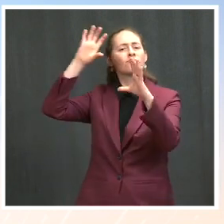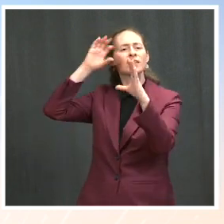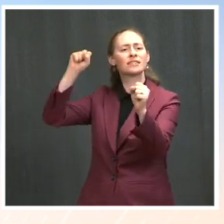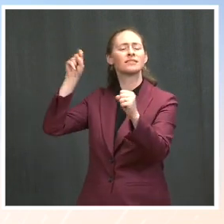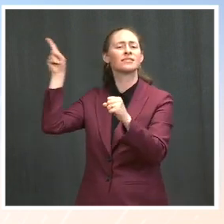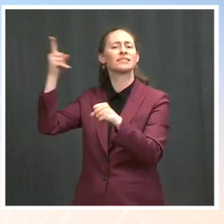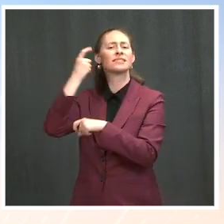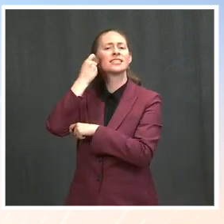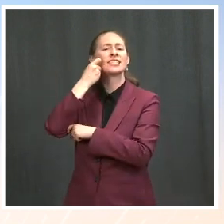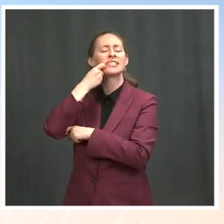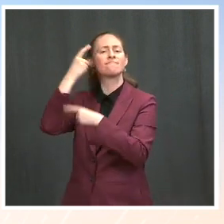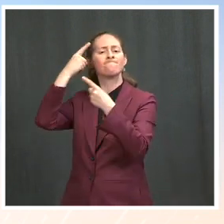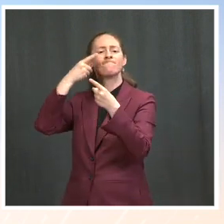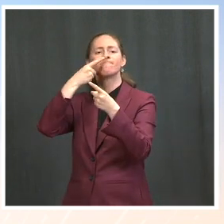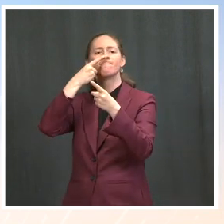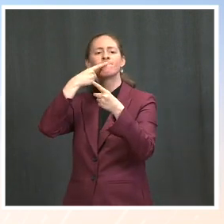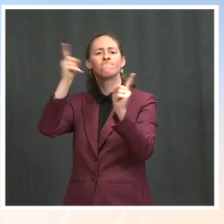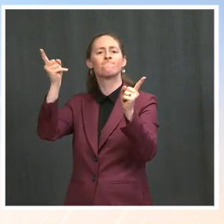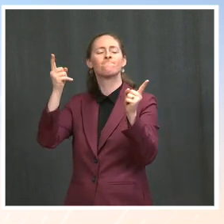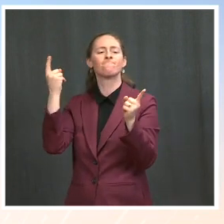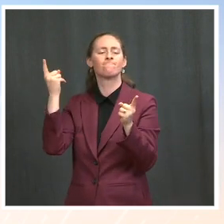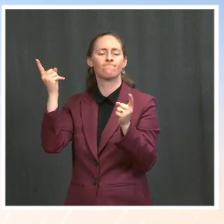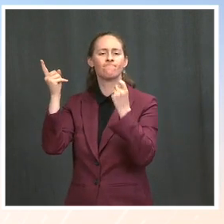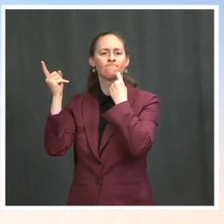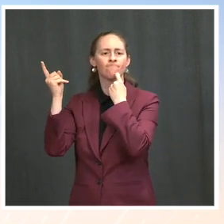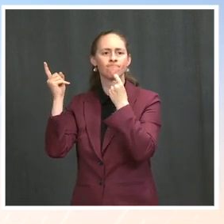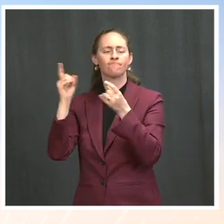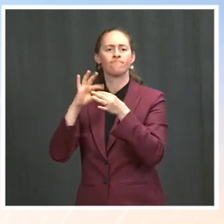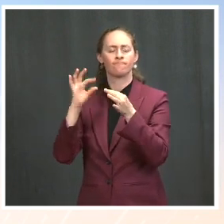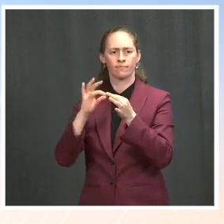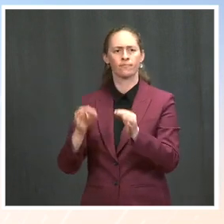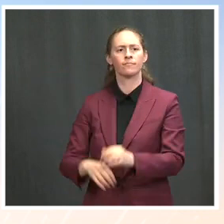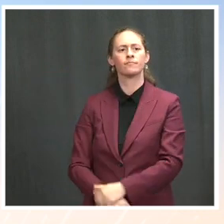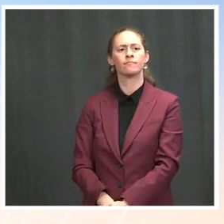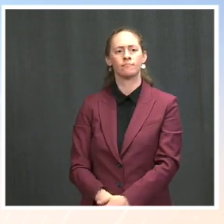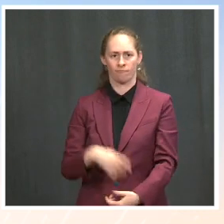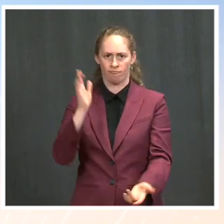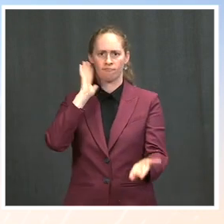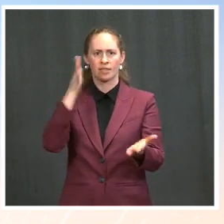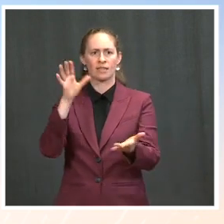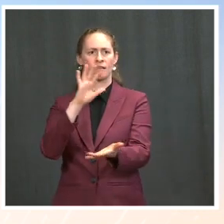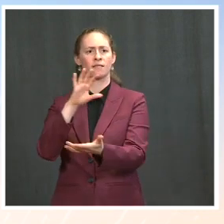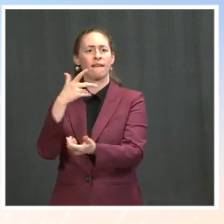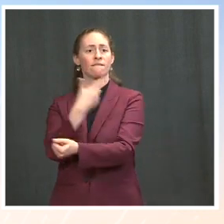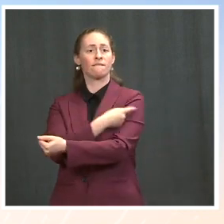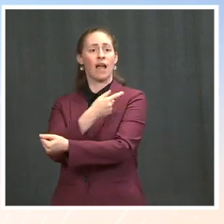will provide corona vaccine to North Korea. Do you know how many